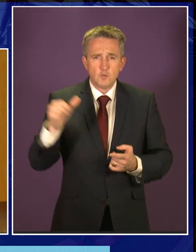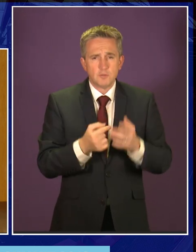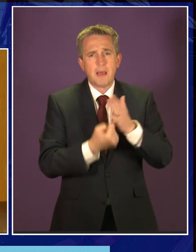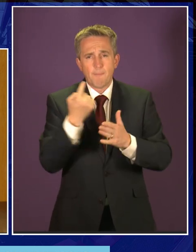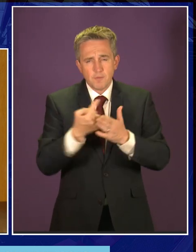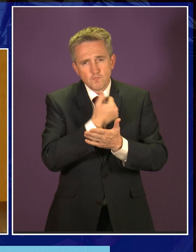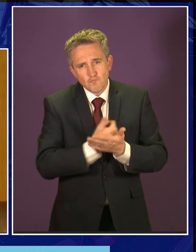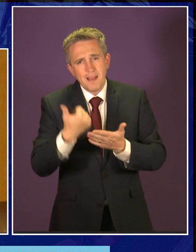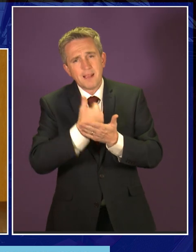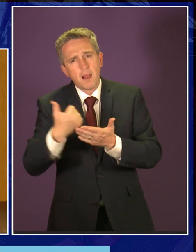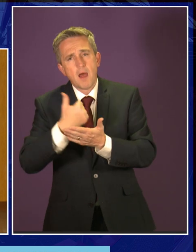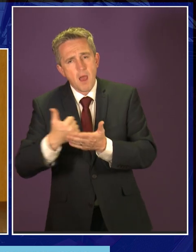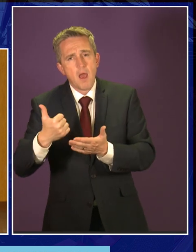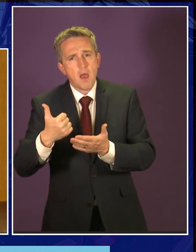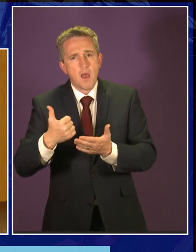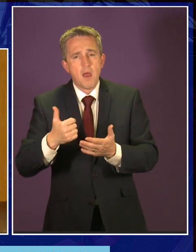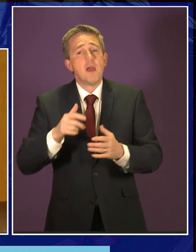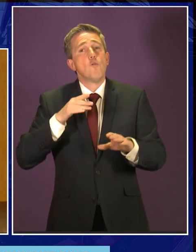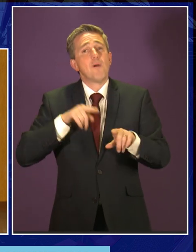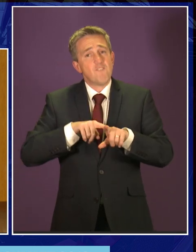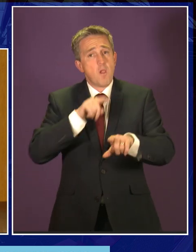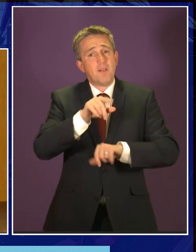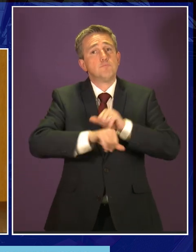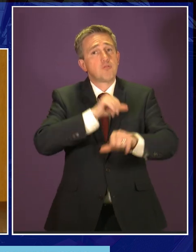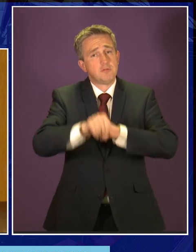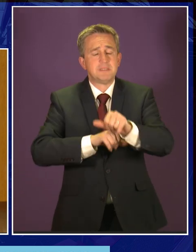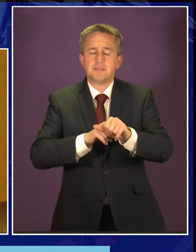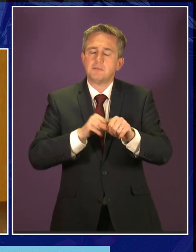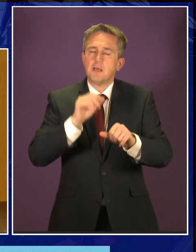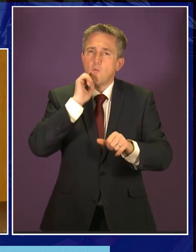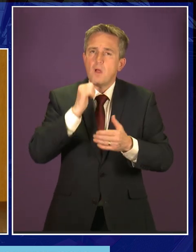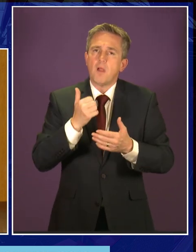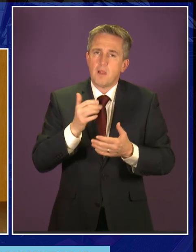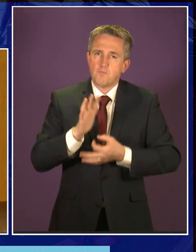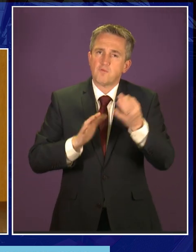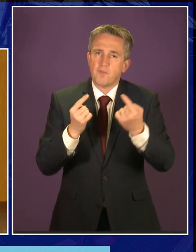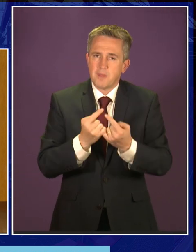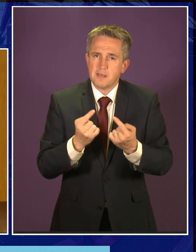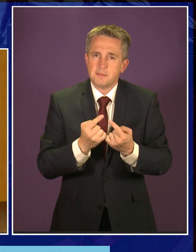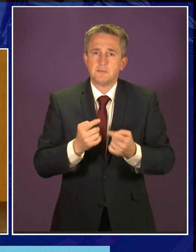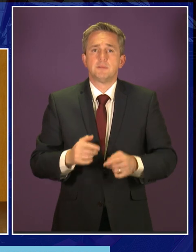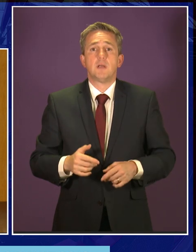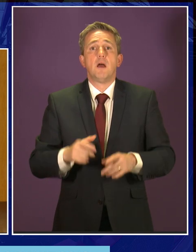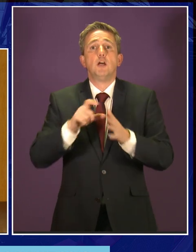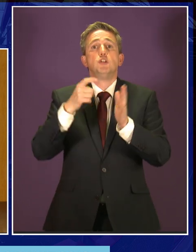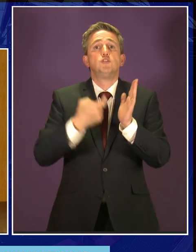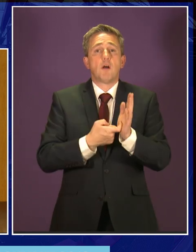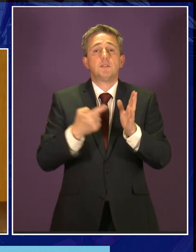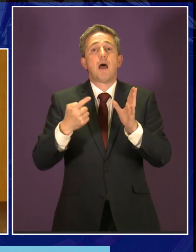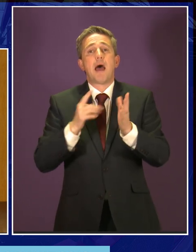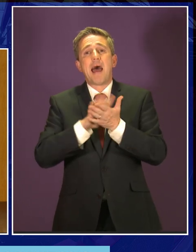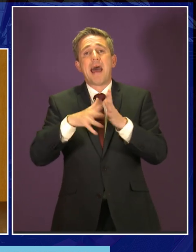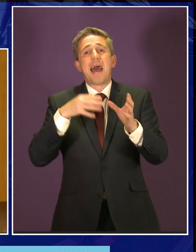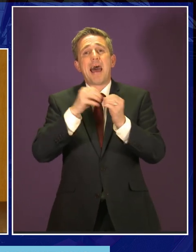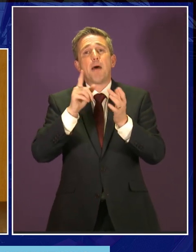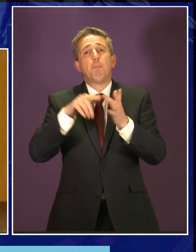inspired by. We can be so much more if we work in this way constantly. We can choose to act on Dr. Habibi's